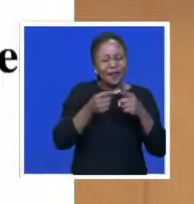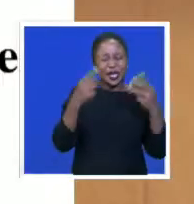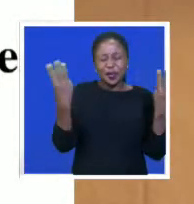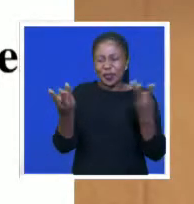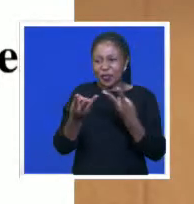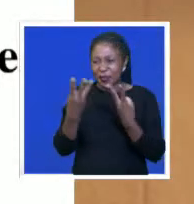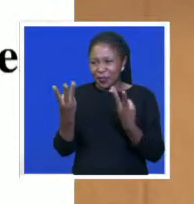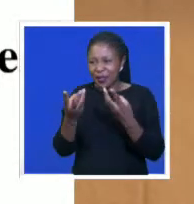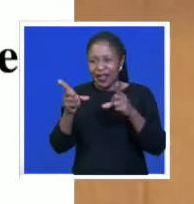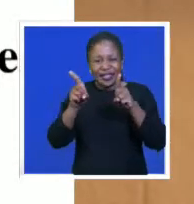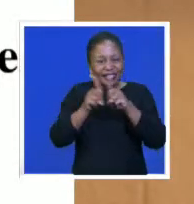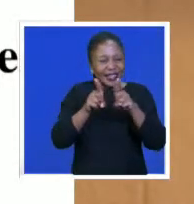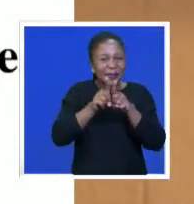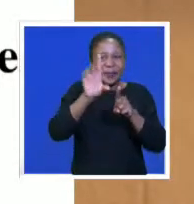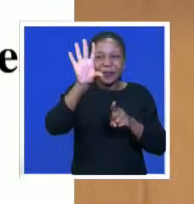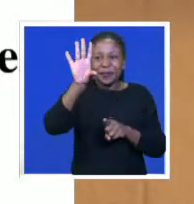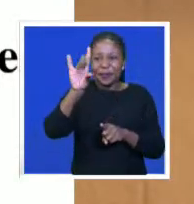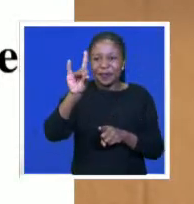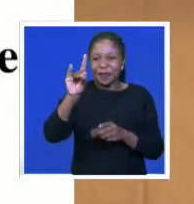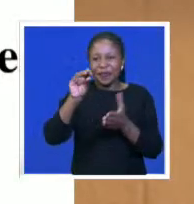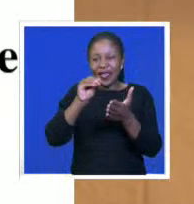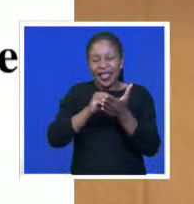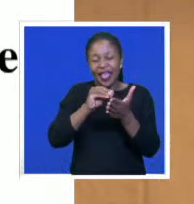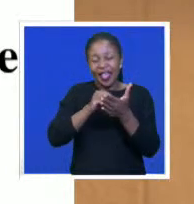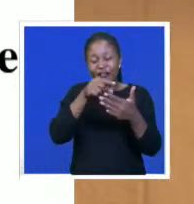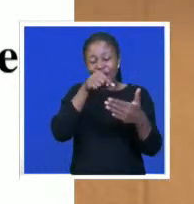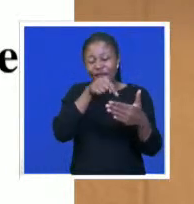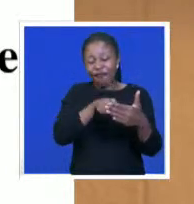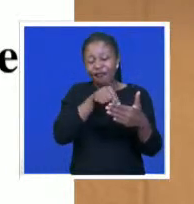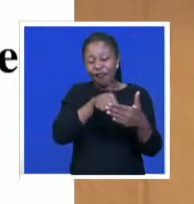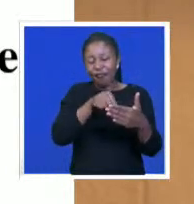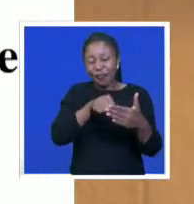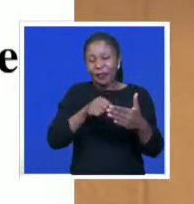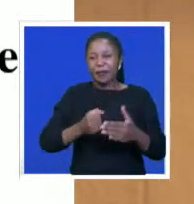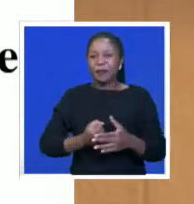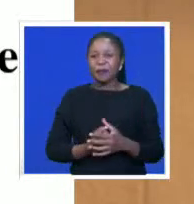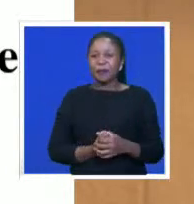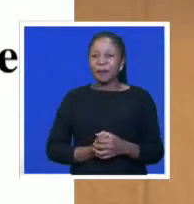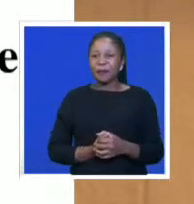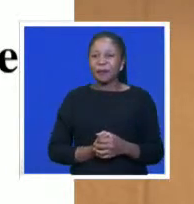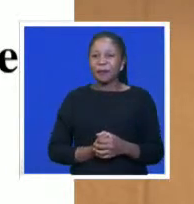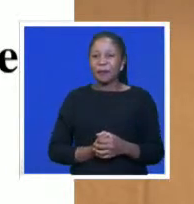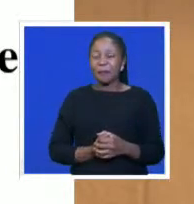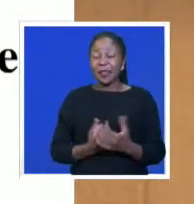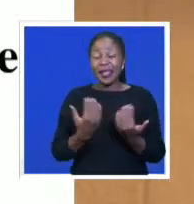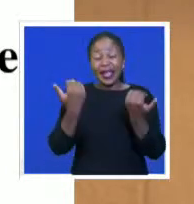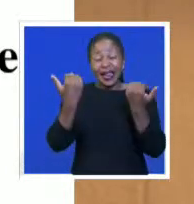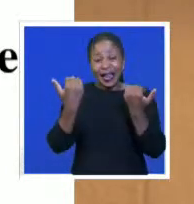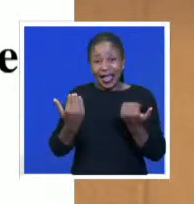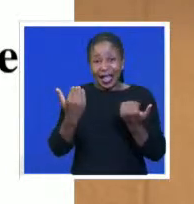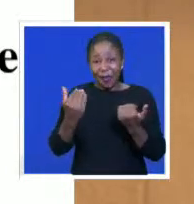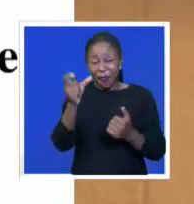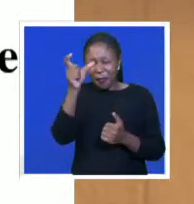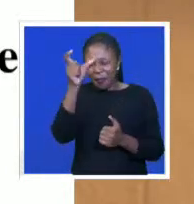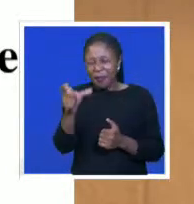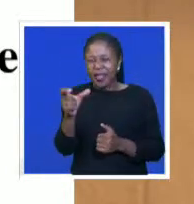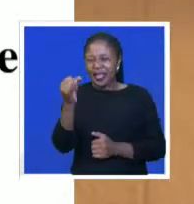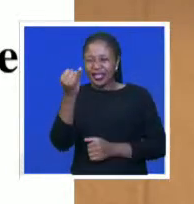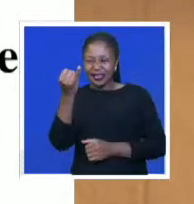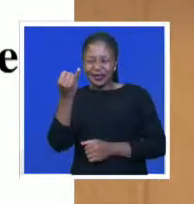in today's story are God. God is the first character in our